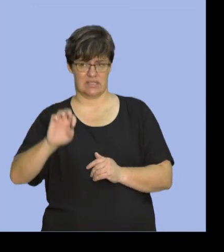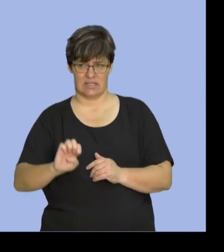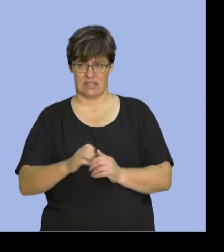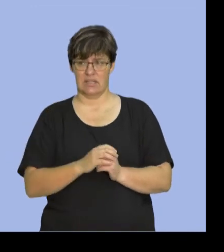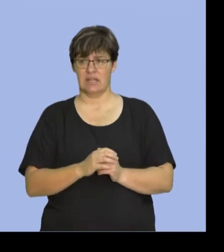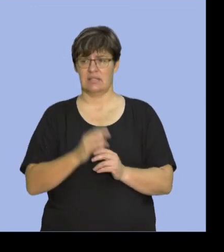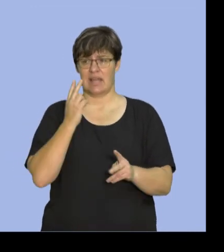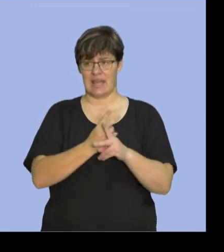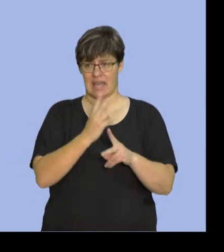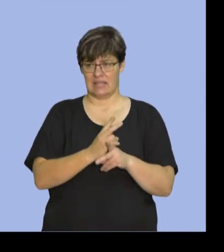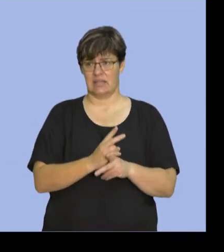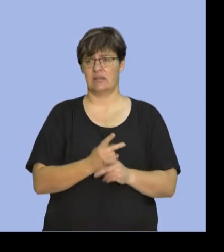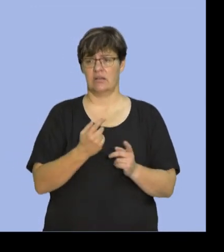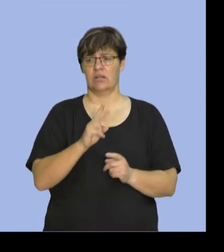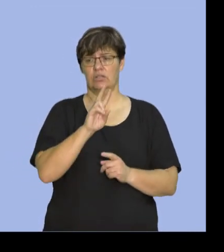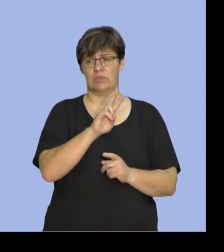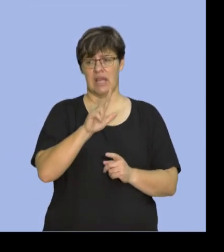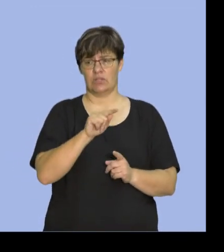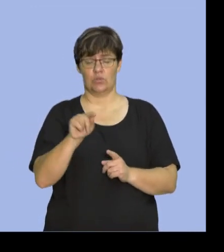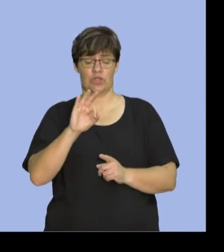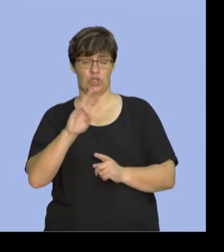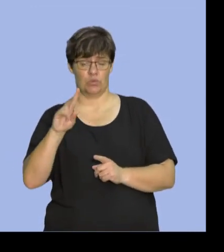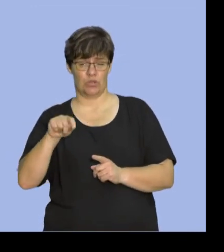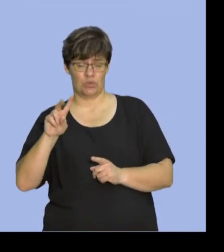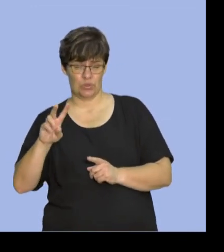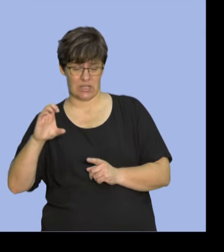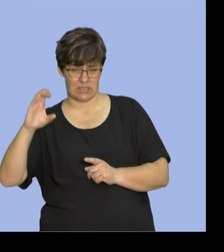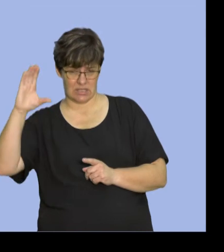again significantly lower than the core temperature, and we have